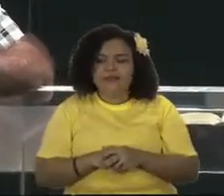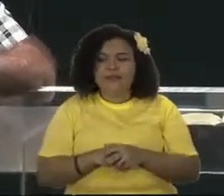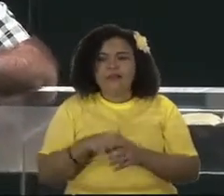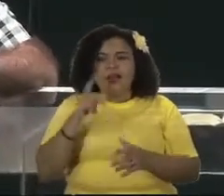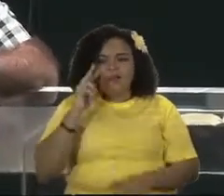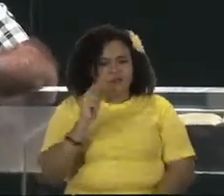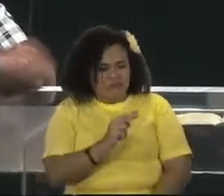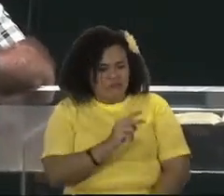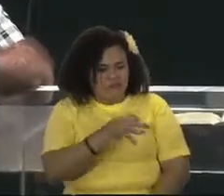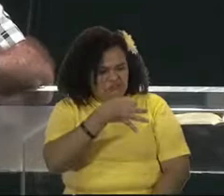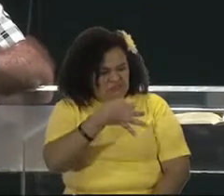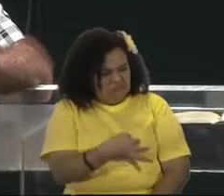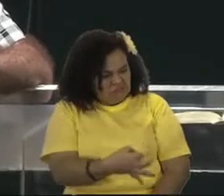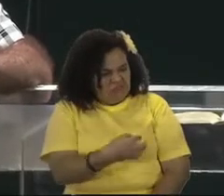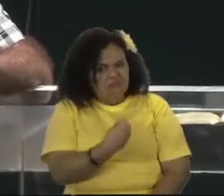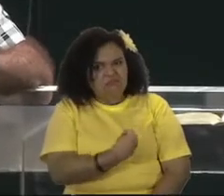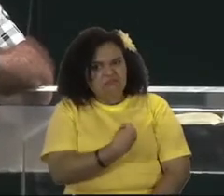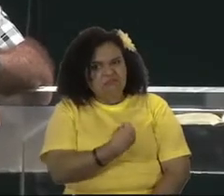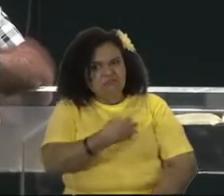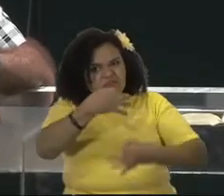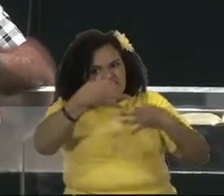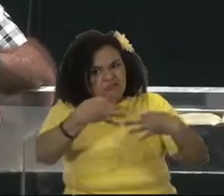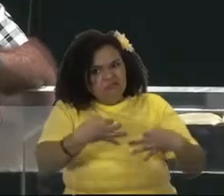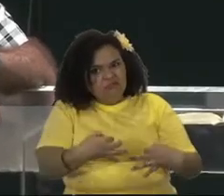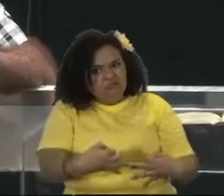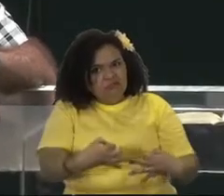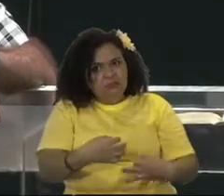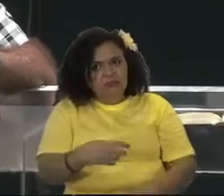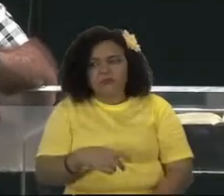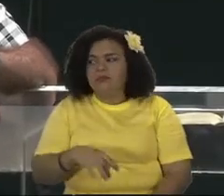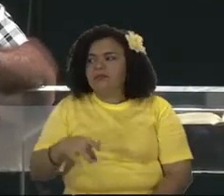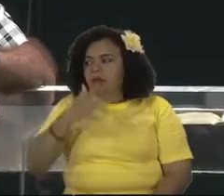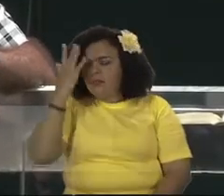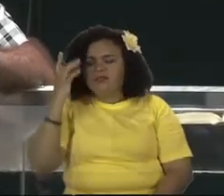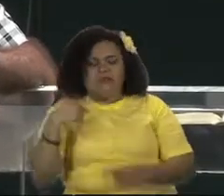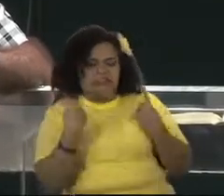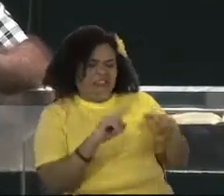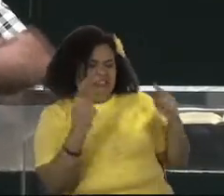are right, they are just.